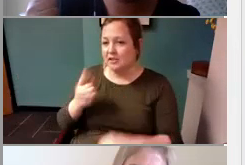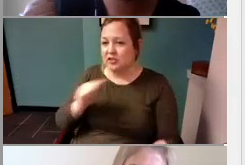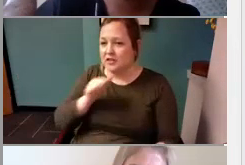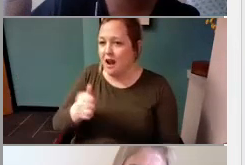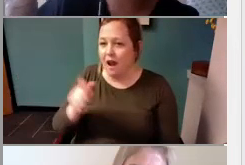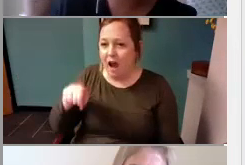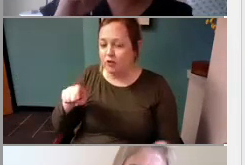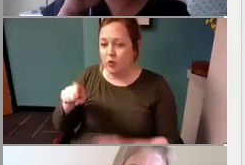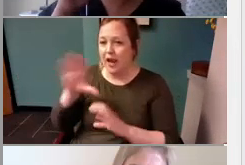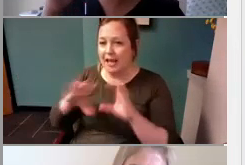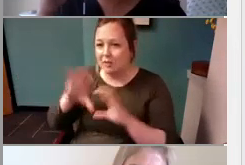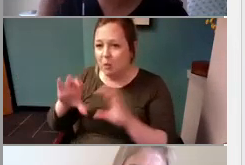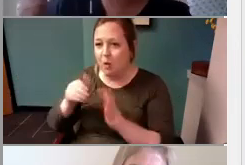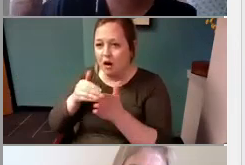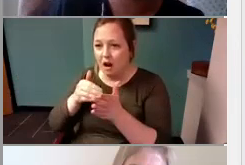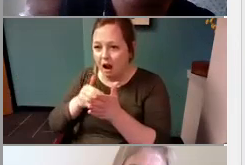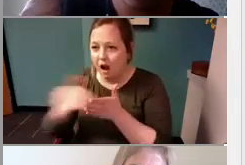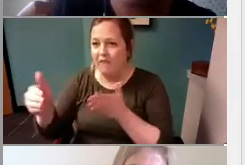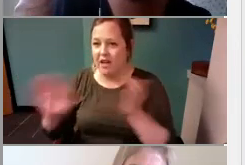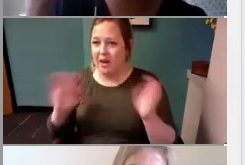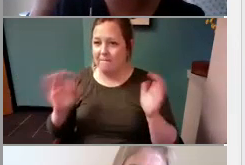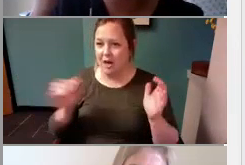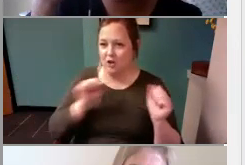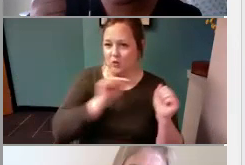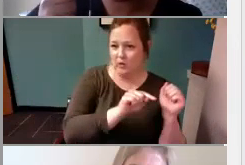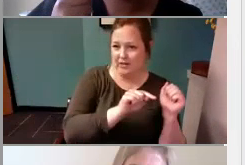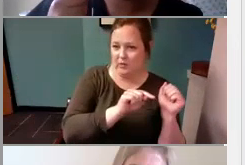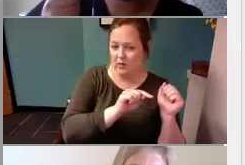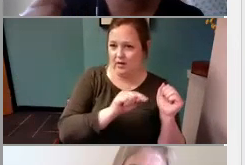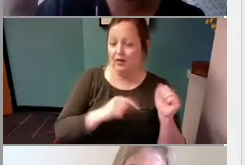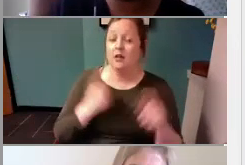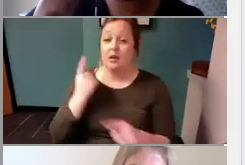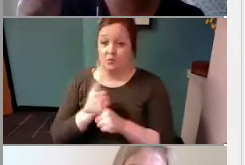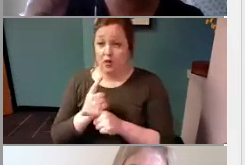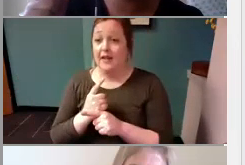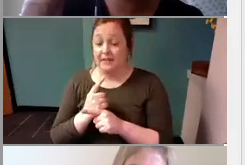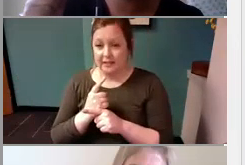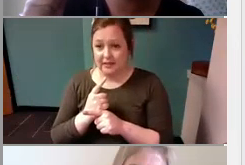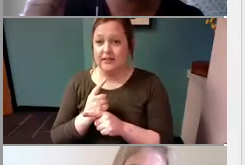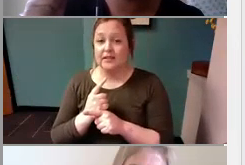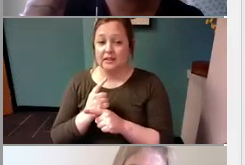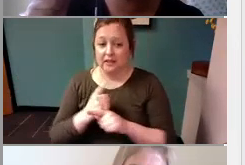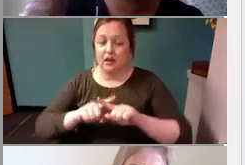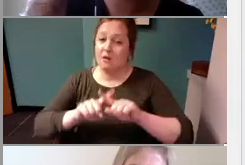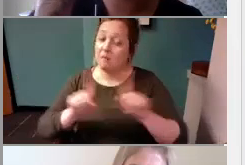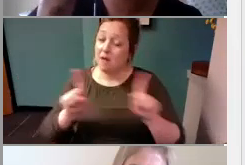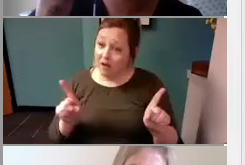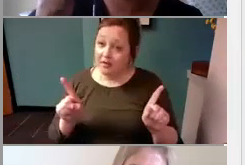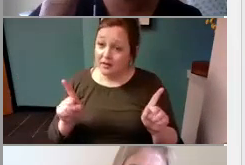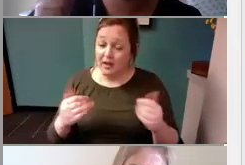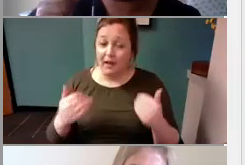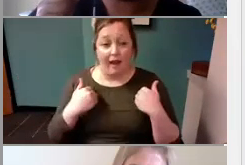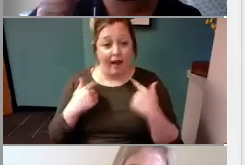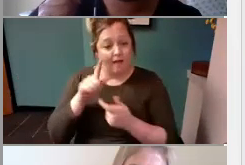right? Yes, it basically would not have to explore as often, that is correct. But there is a certain difficulty